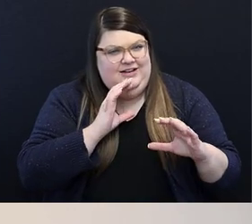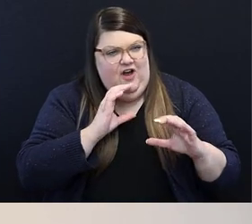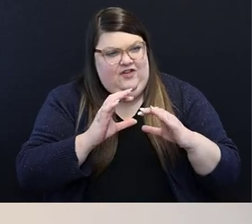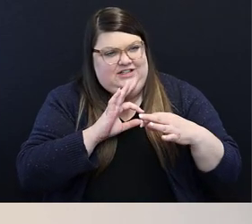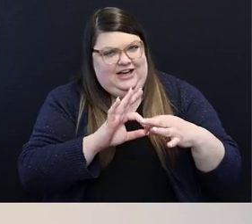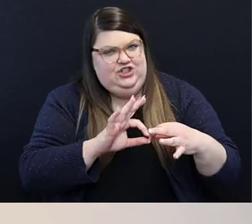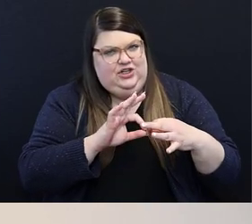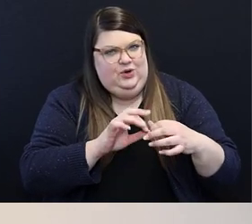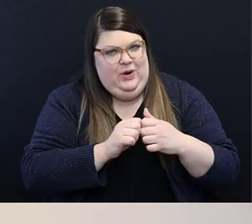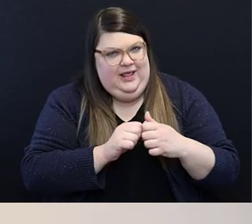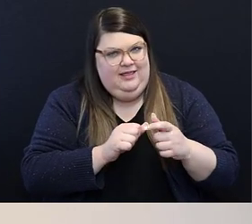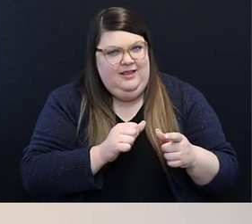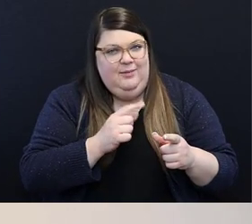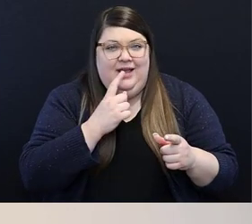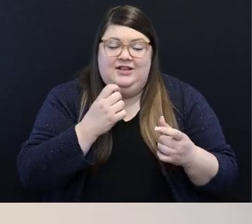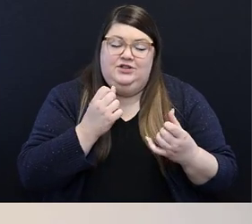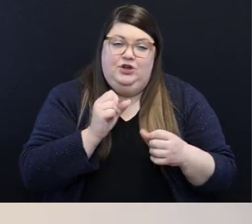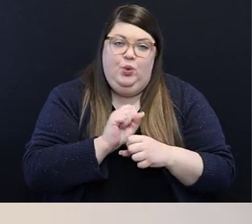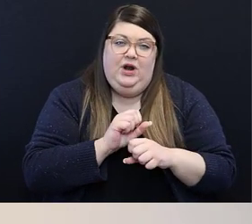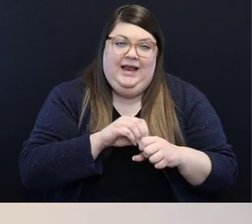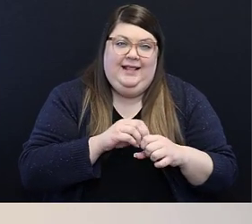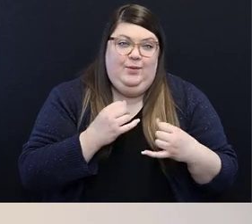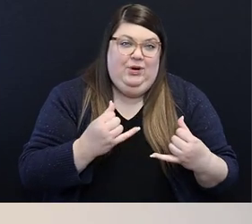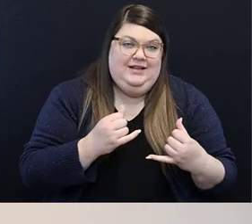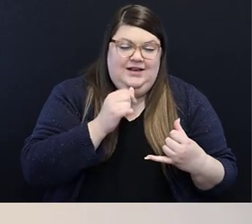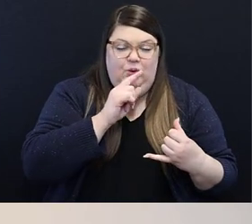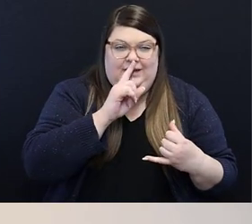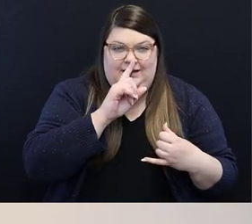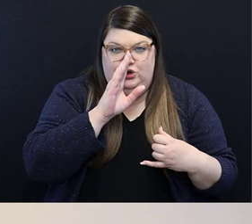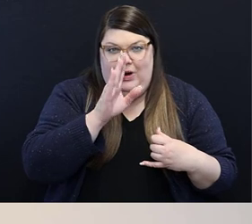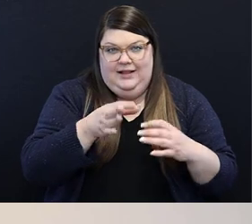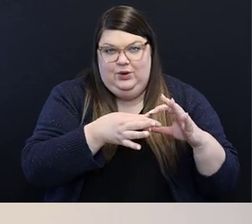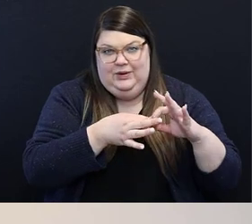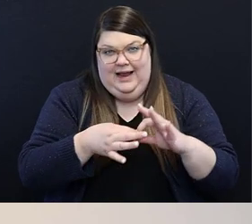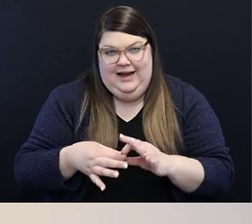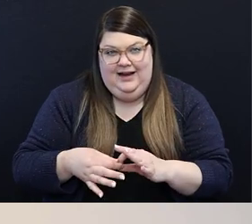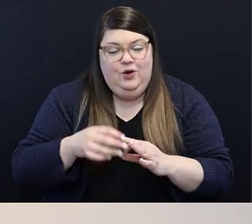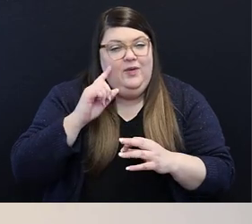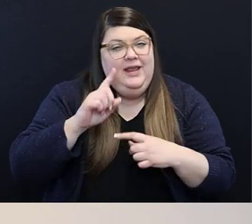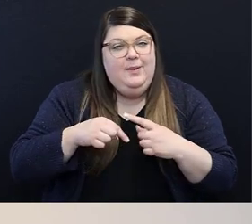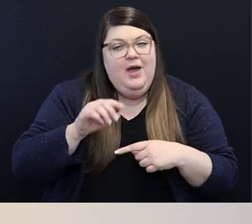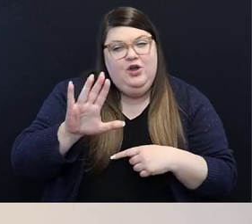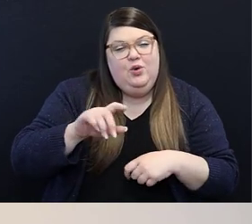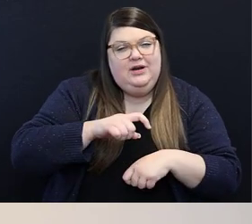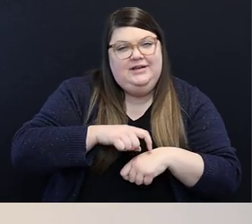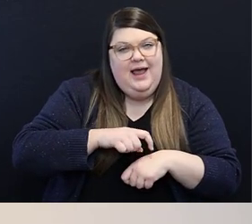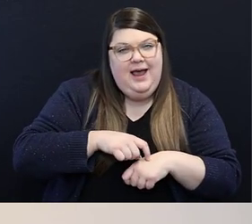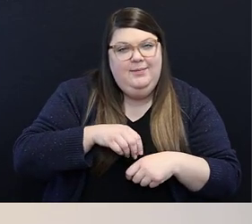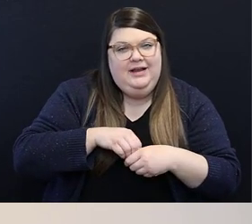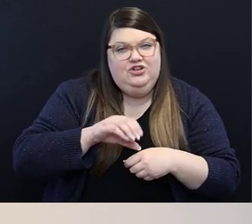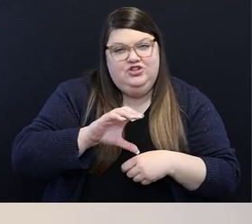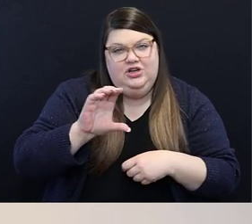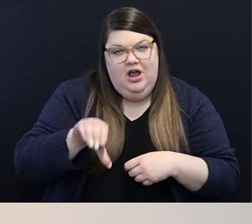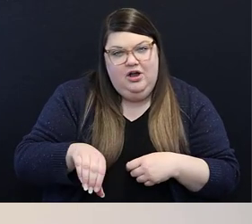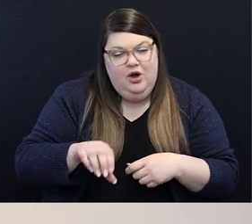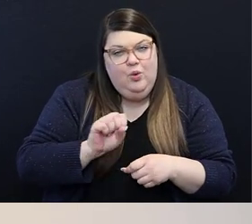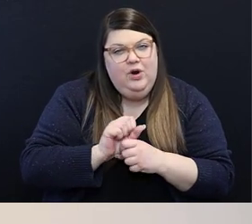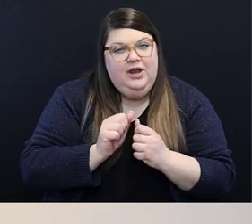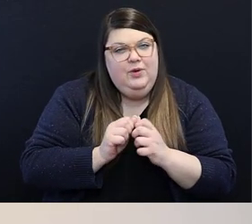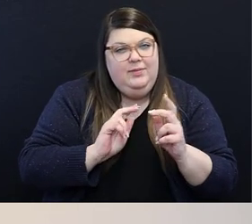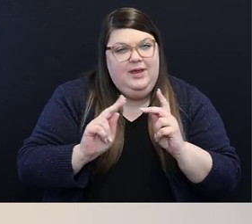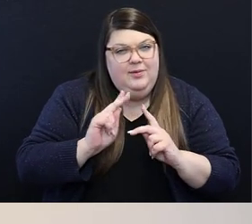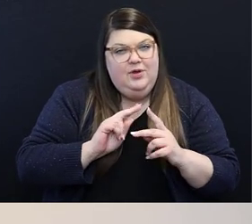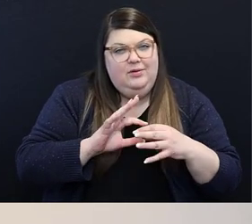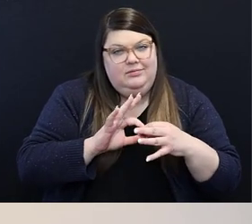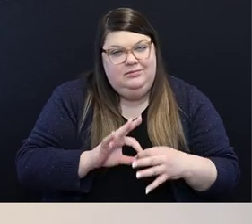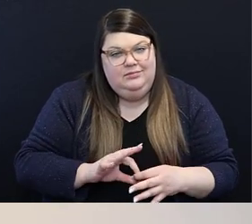course, because you're working in the present, they're not, you know, directly related to them. Thinking about your time in Chicago, working with, you know, people that were